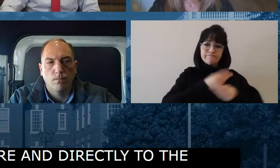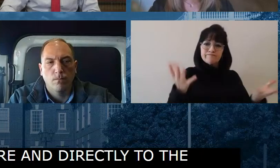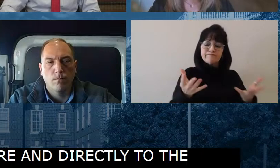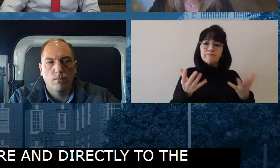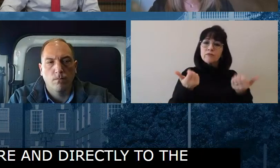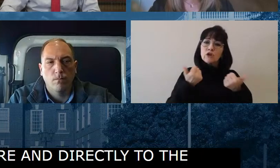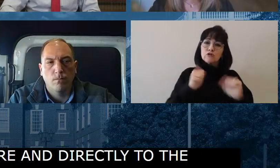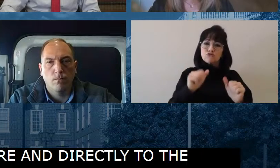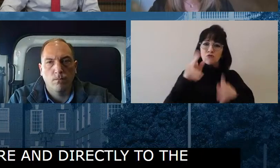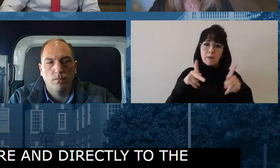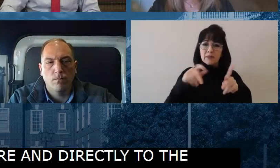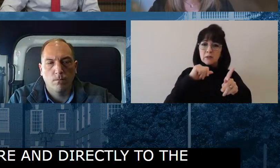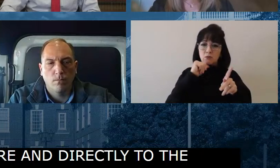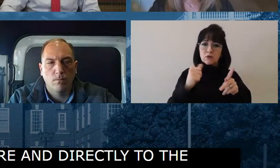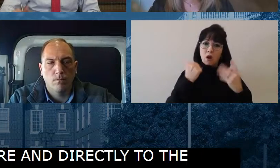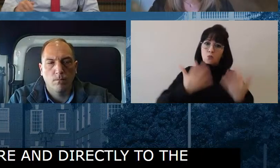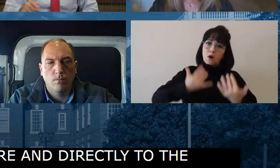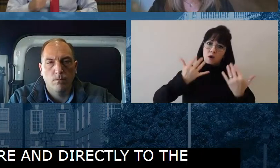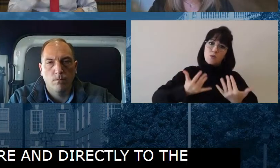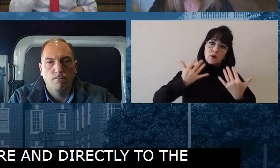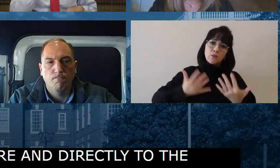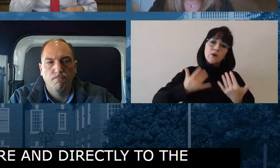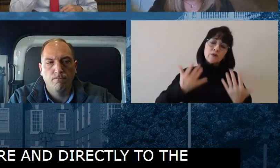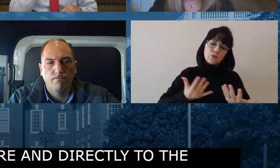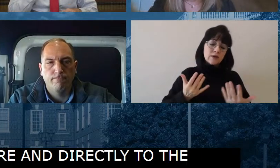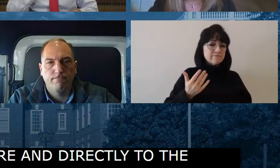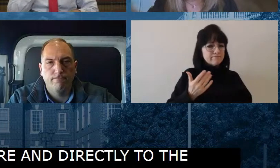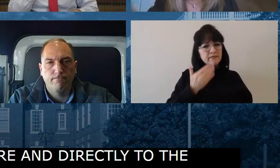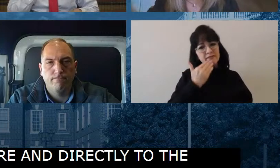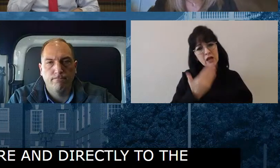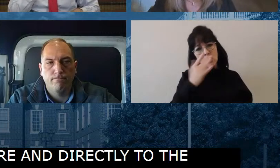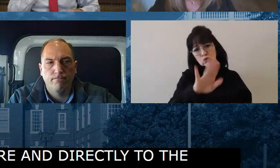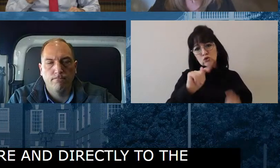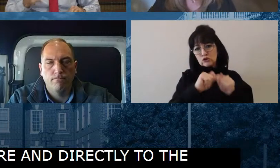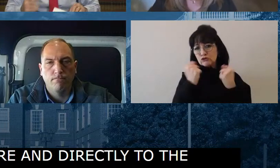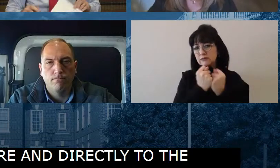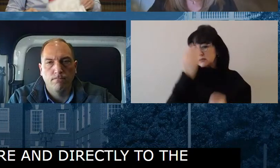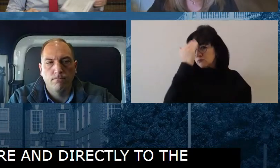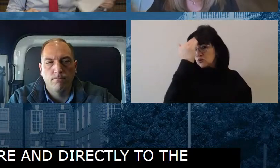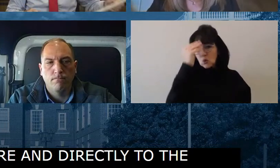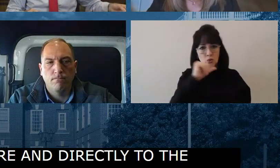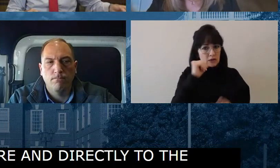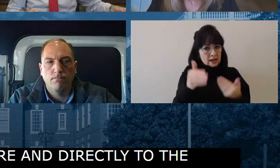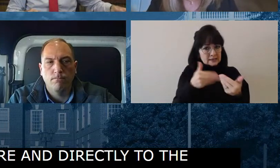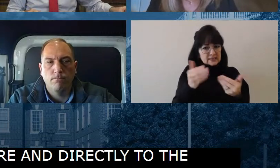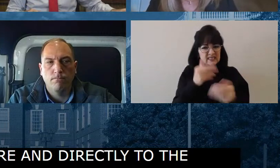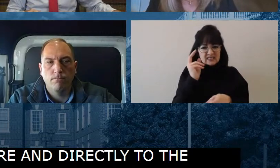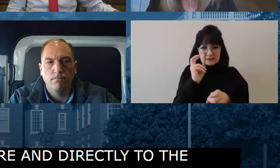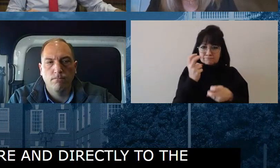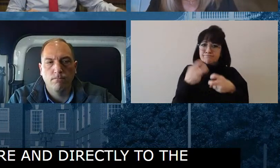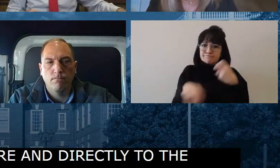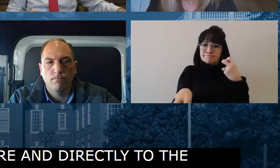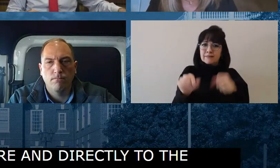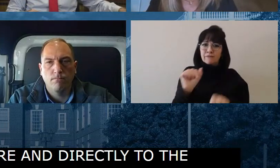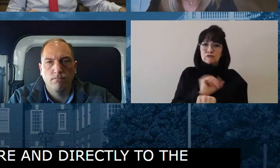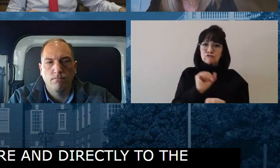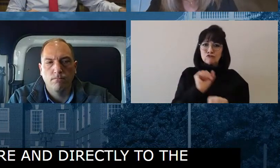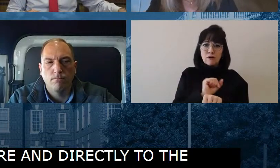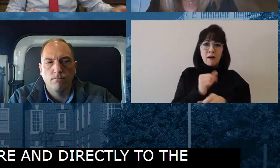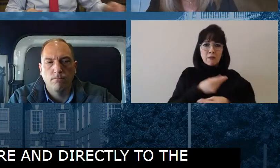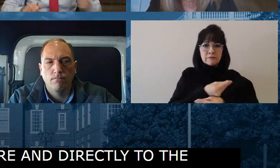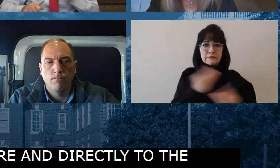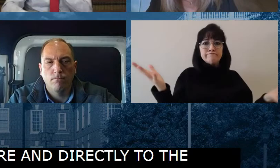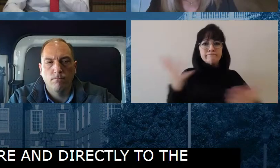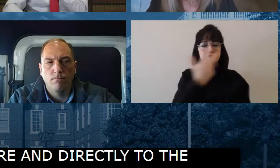of your team in putting all of this together. No, thank you, Governor. Thank you so much for your support and leadership on this.